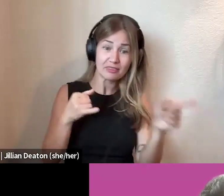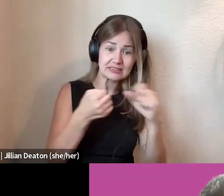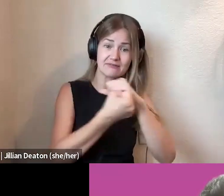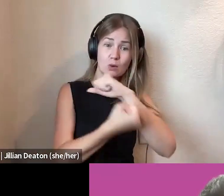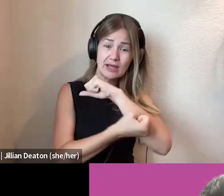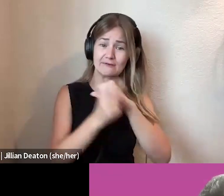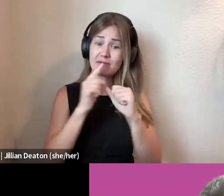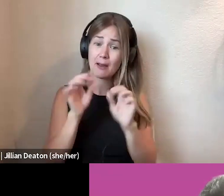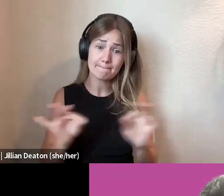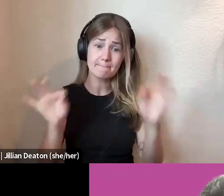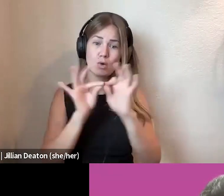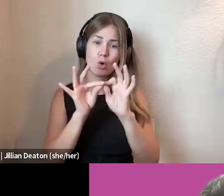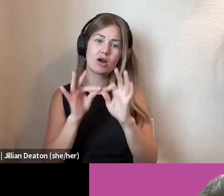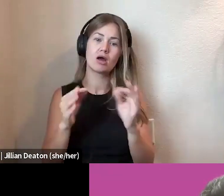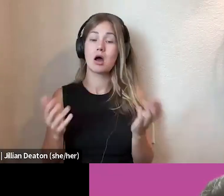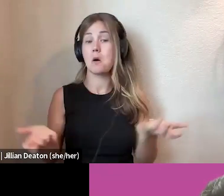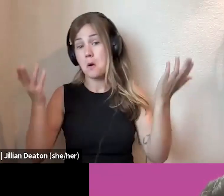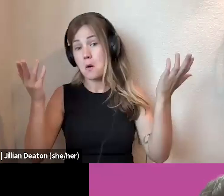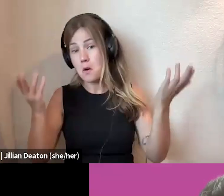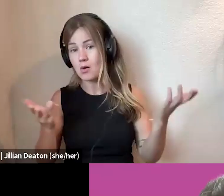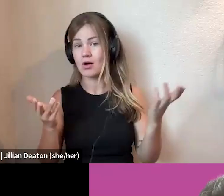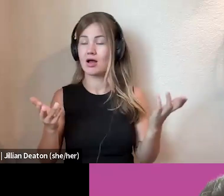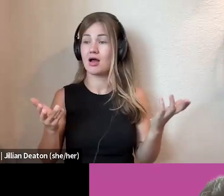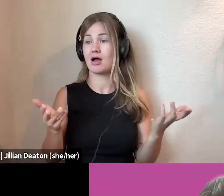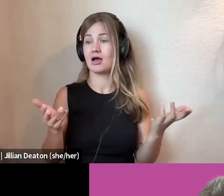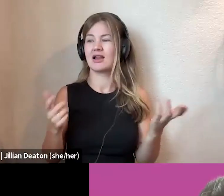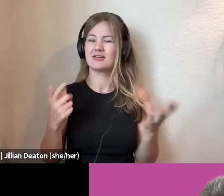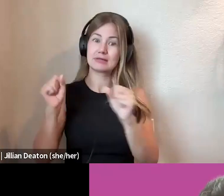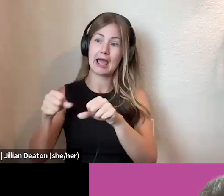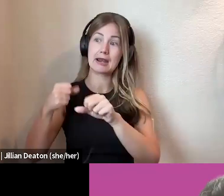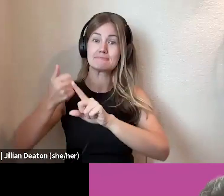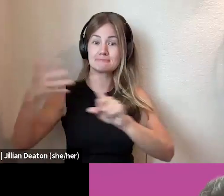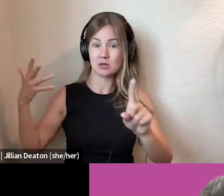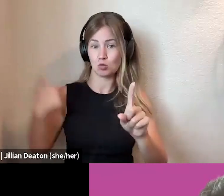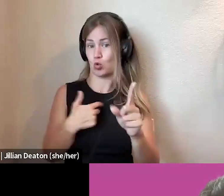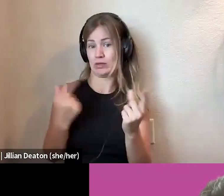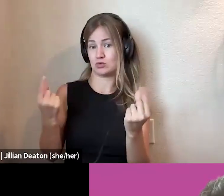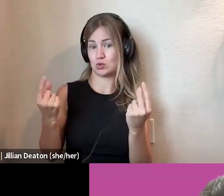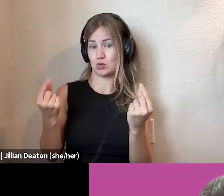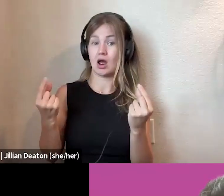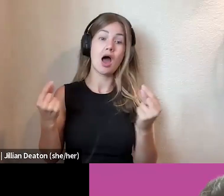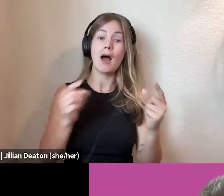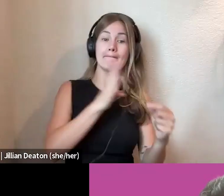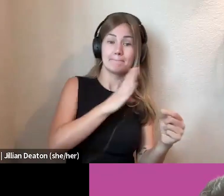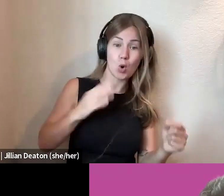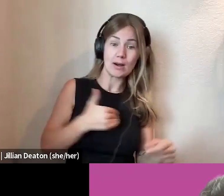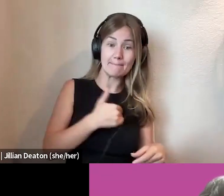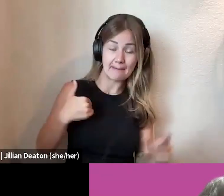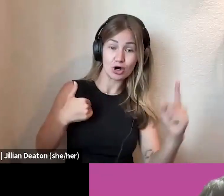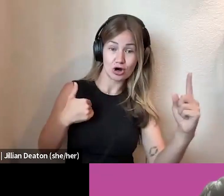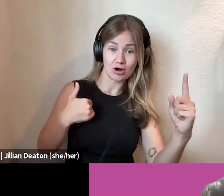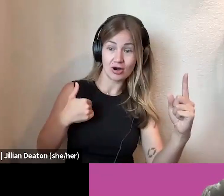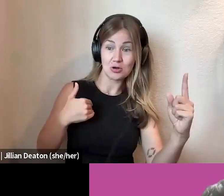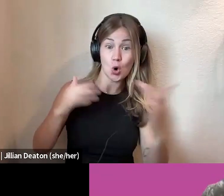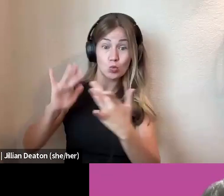up, and we'd love to see if it's appropriate to be on the foundation's radar. A board member can do that to another board member. You can't really do it